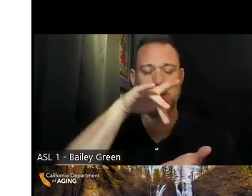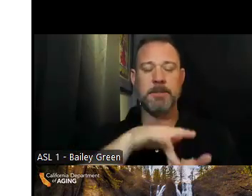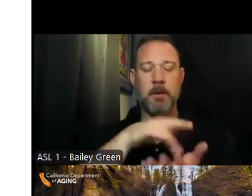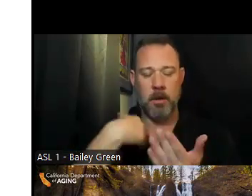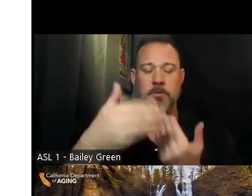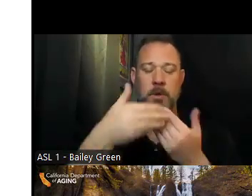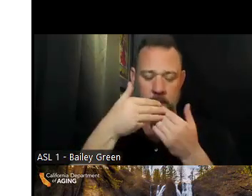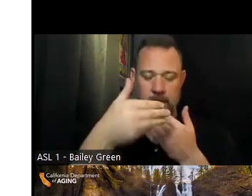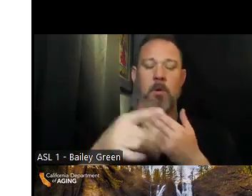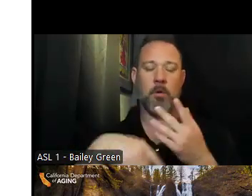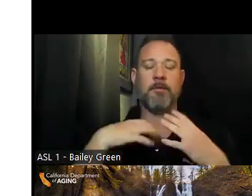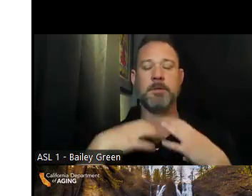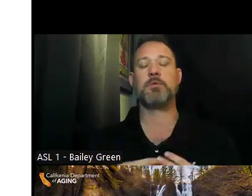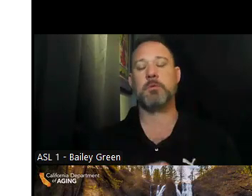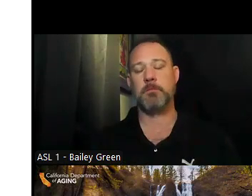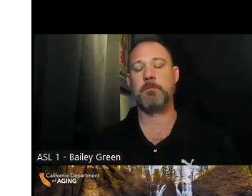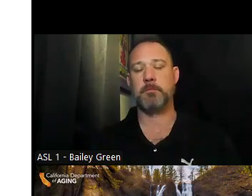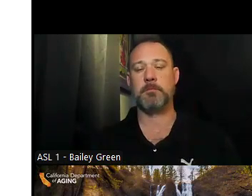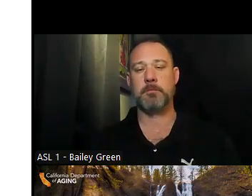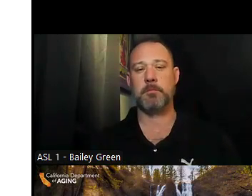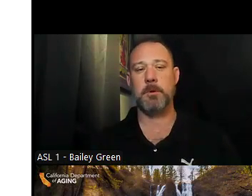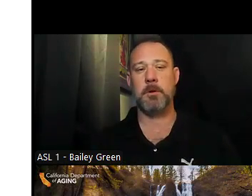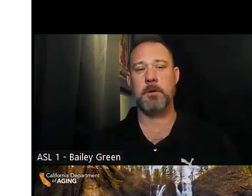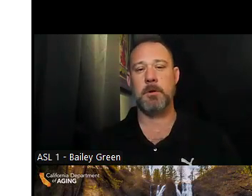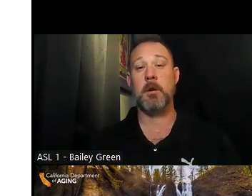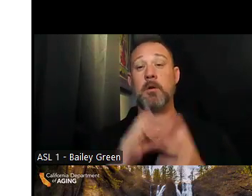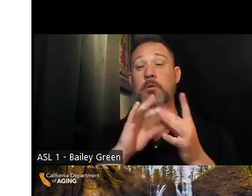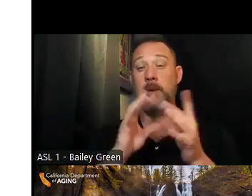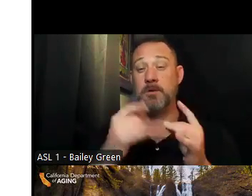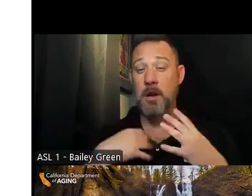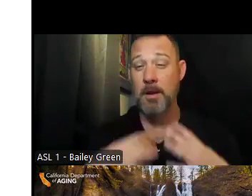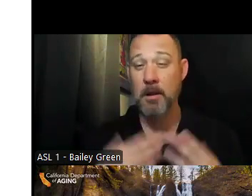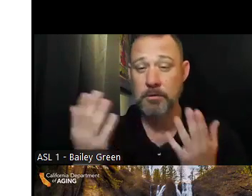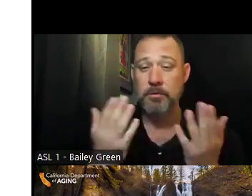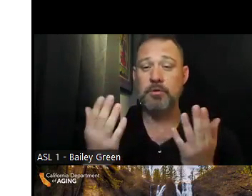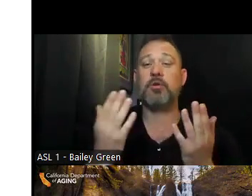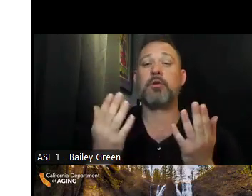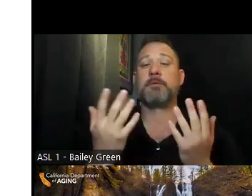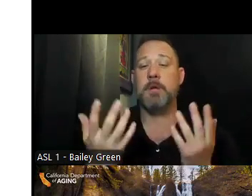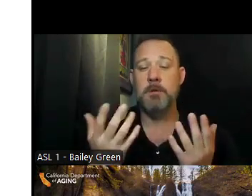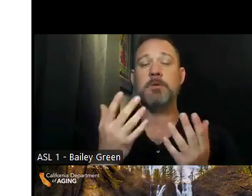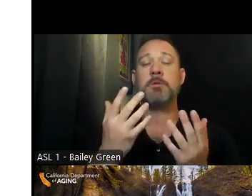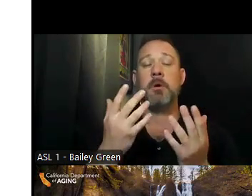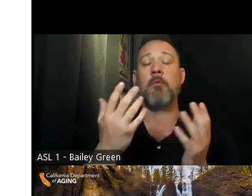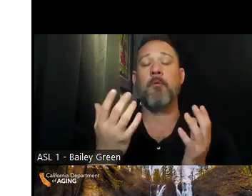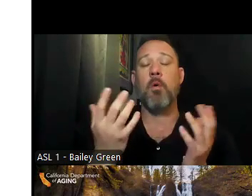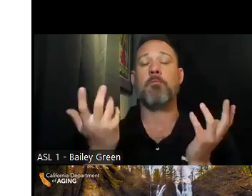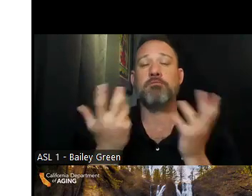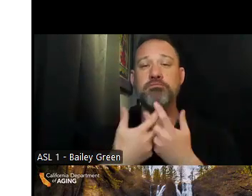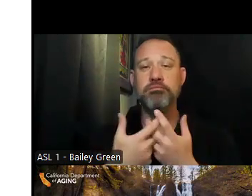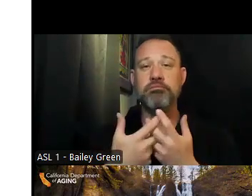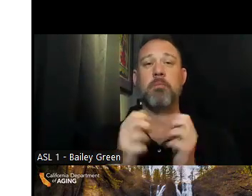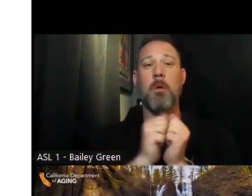forward with the work of this council. And just to mention, our council serves as a platform for collaboration, innovation, and exchange